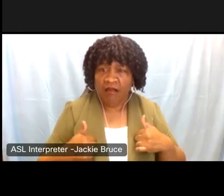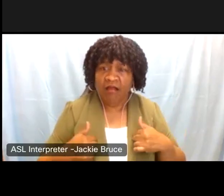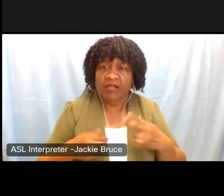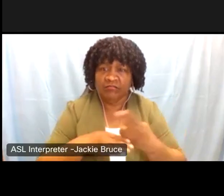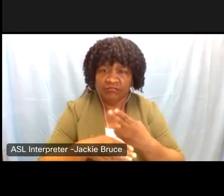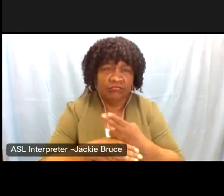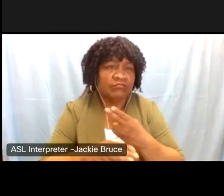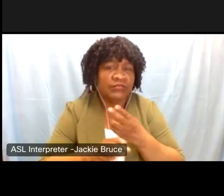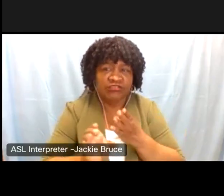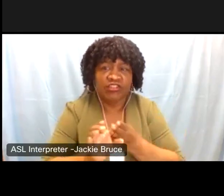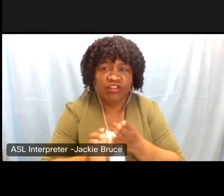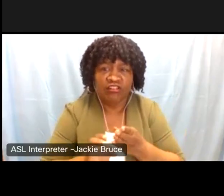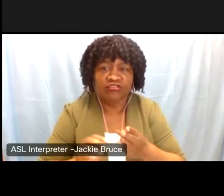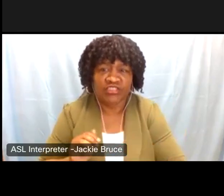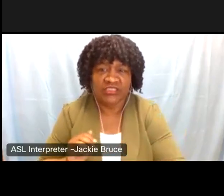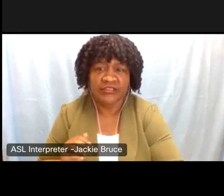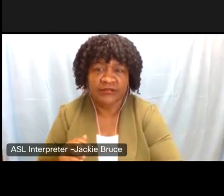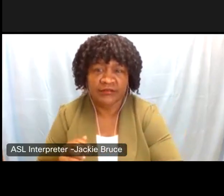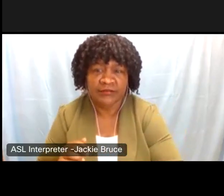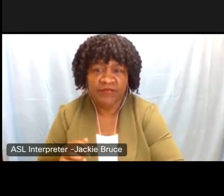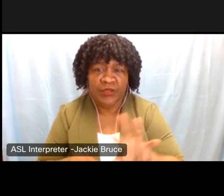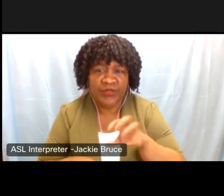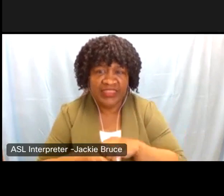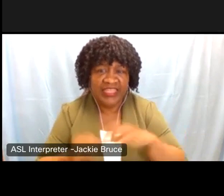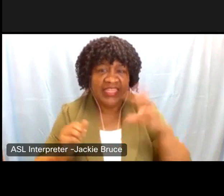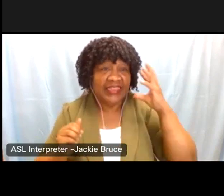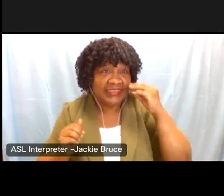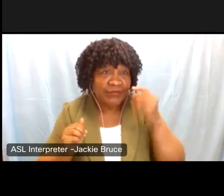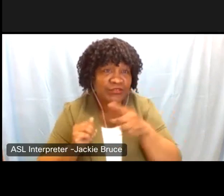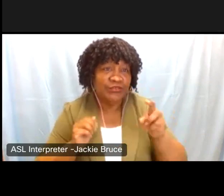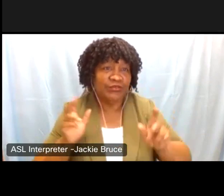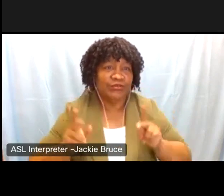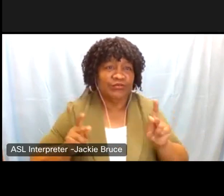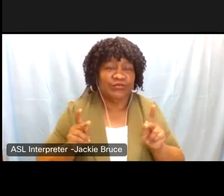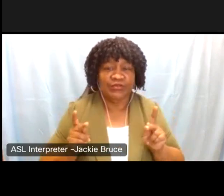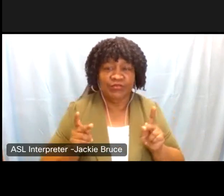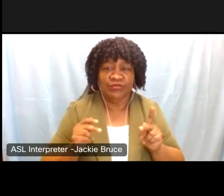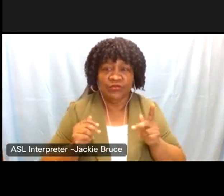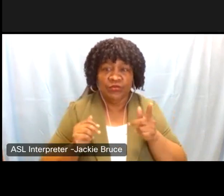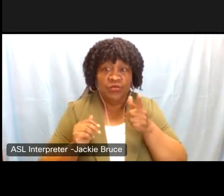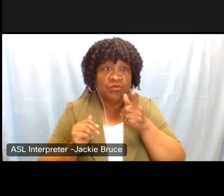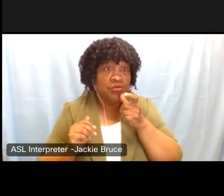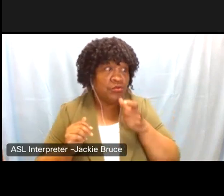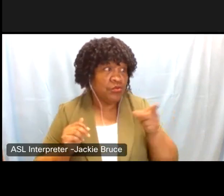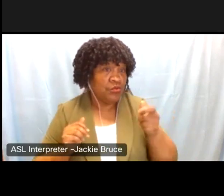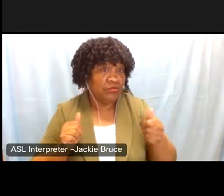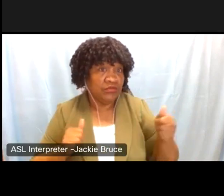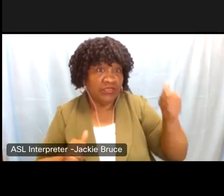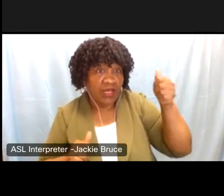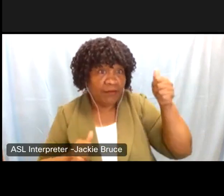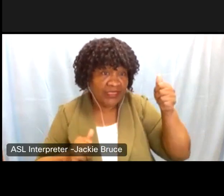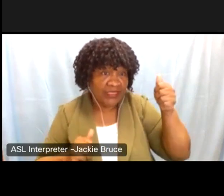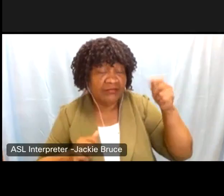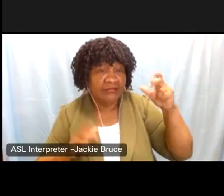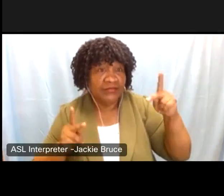psychology rooted in the experiences of people, not in dominant paradigms that came from Europe.